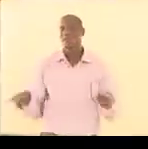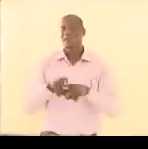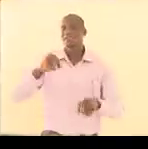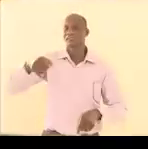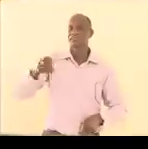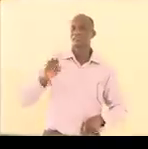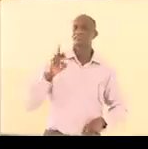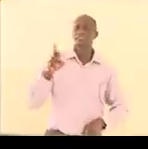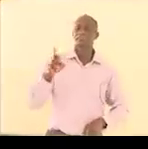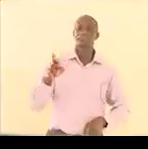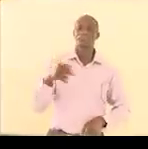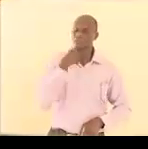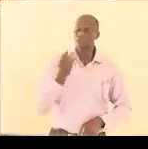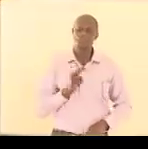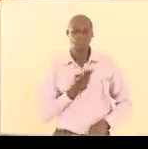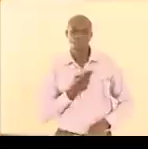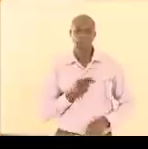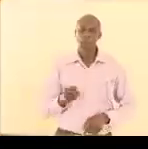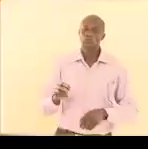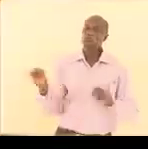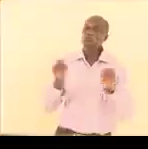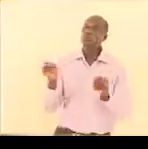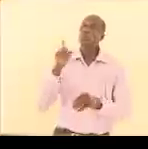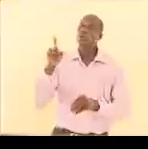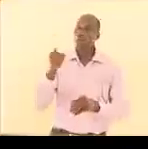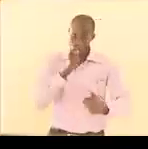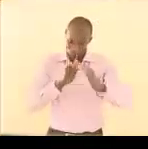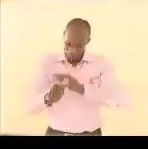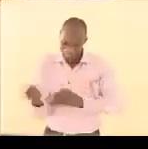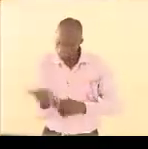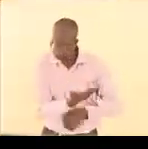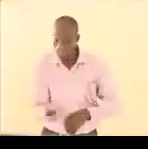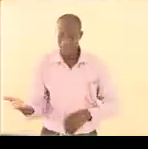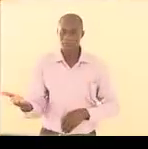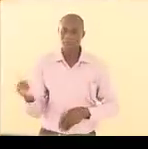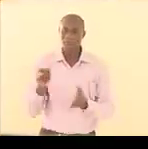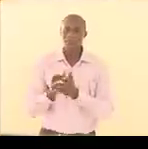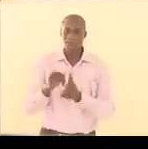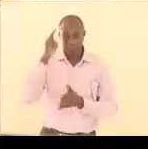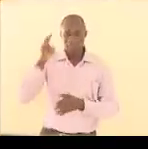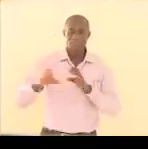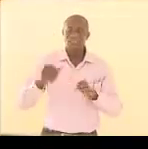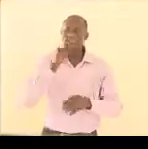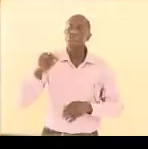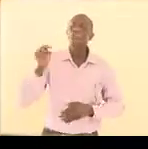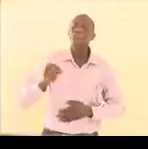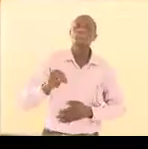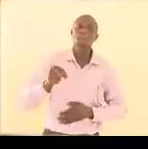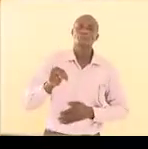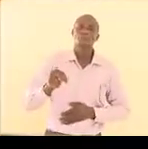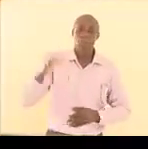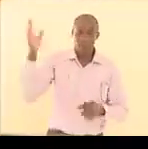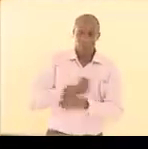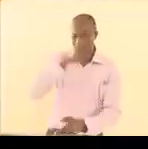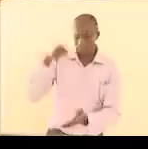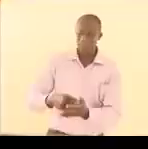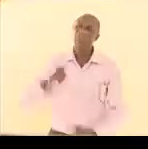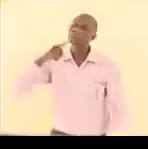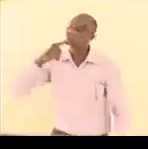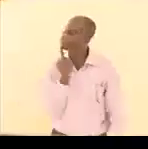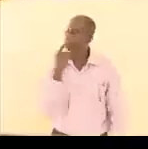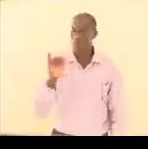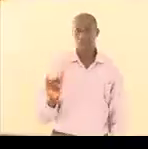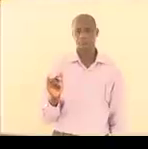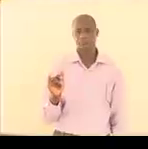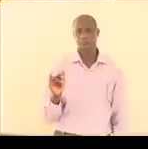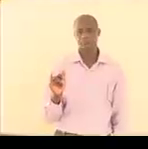as Jeremiah tells us. No one hoarded anything that he did not need. Please take this seriously.